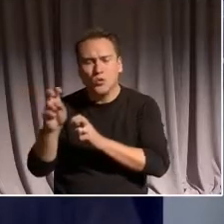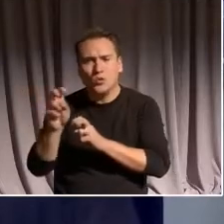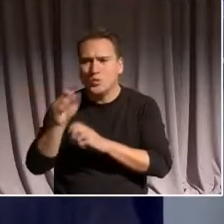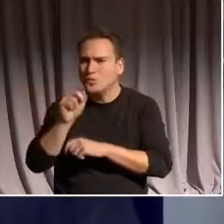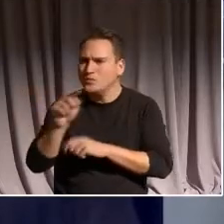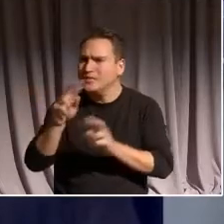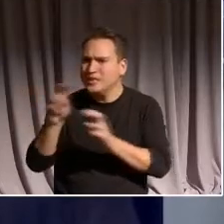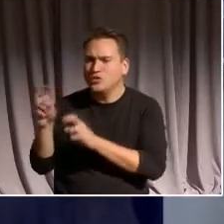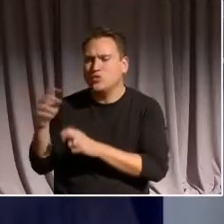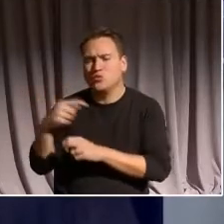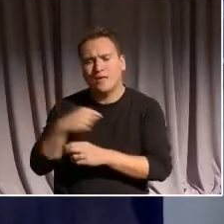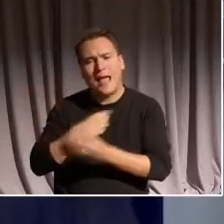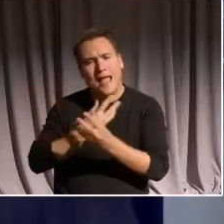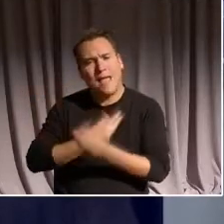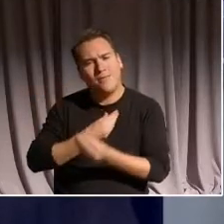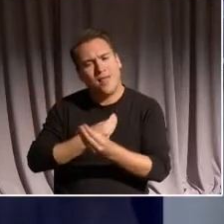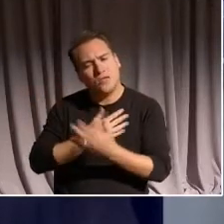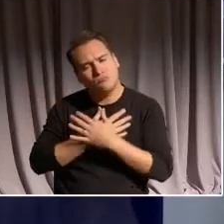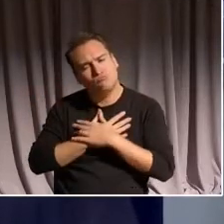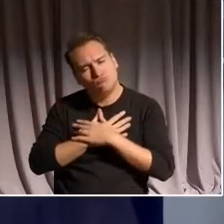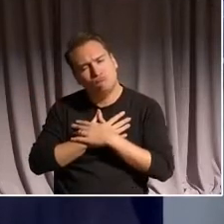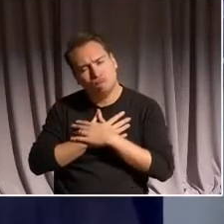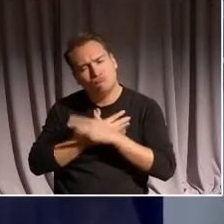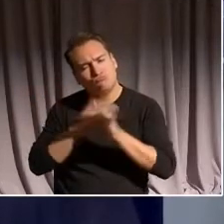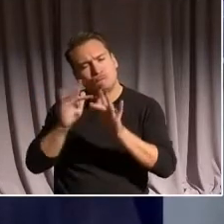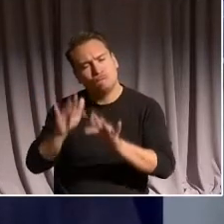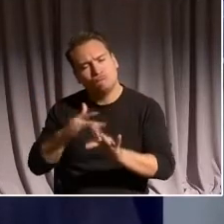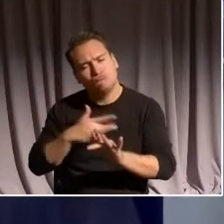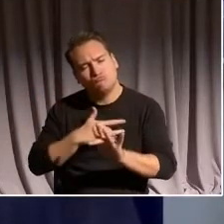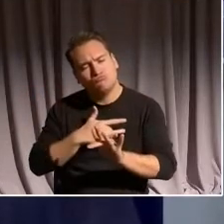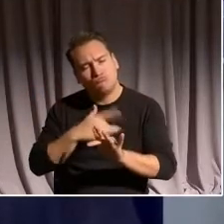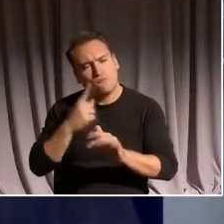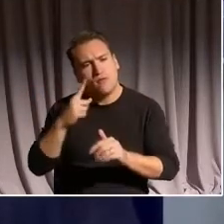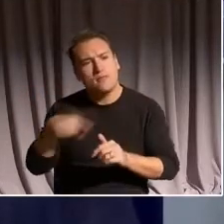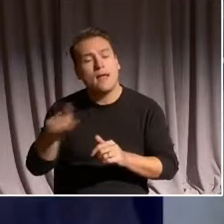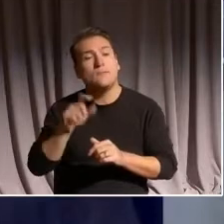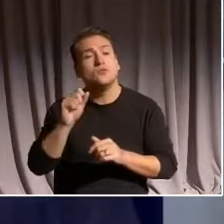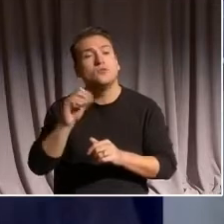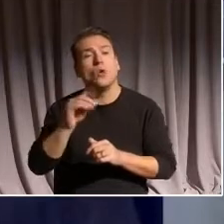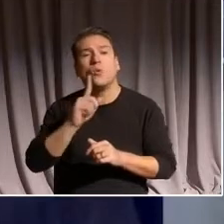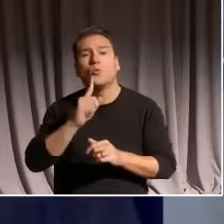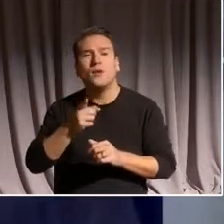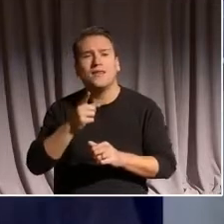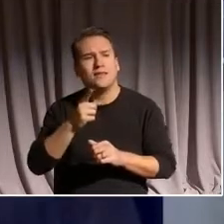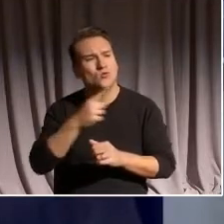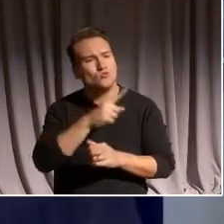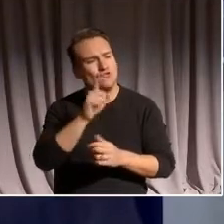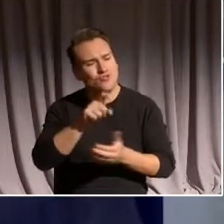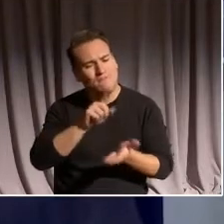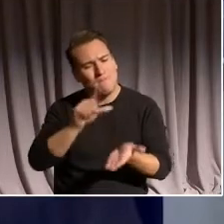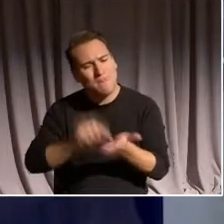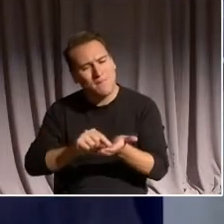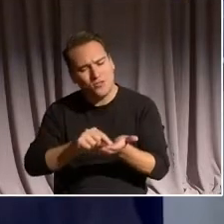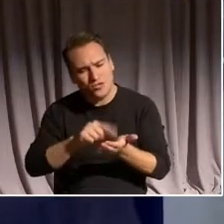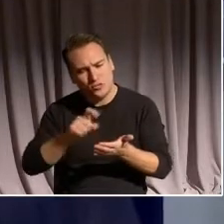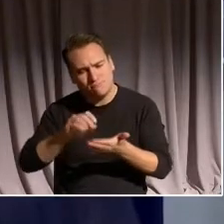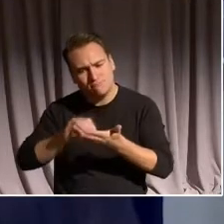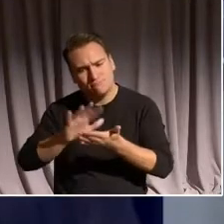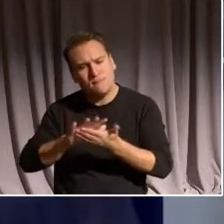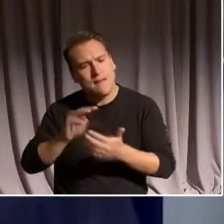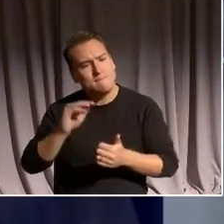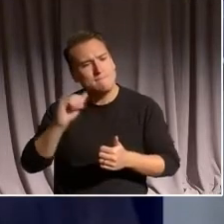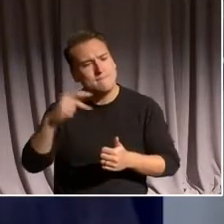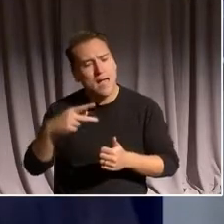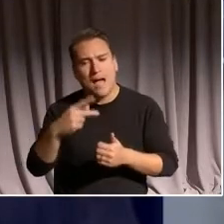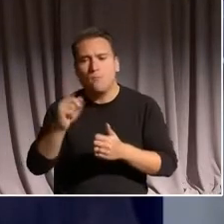I empathize with. And I think those things should have been perhaps publicized. There should have been a map where good parking might have been,